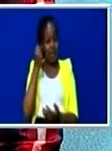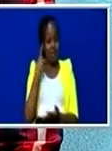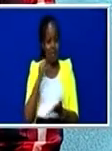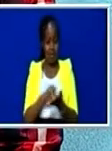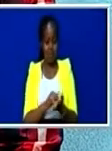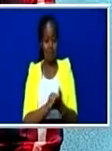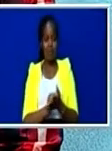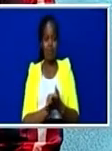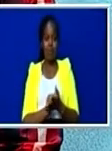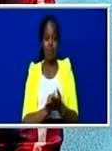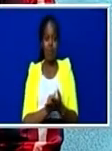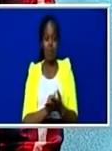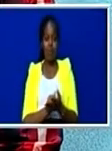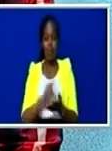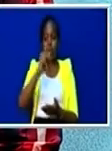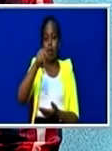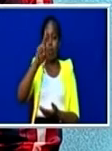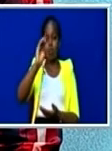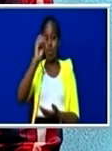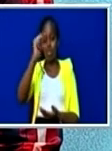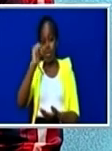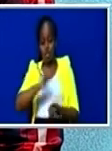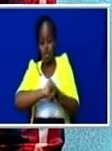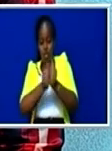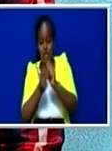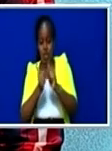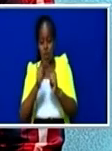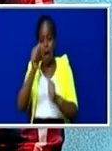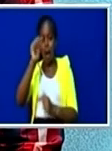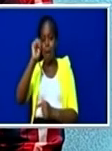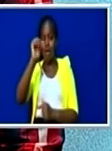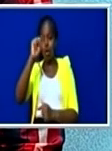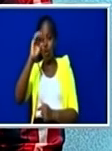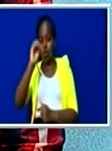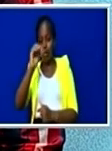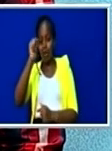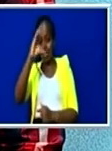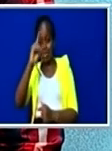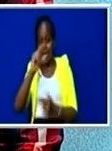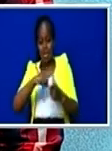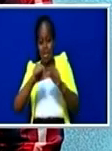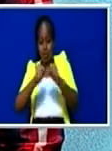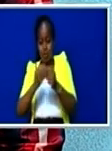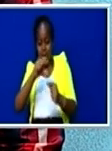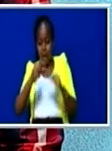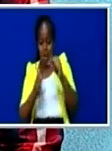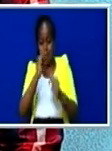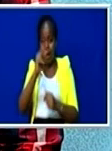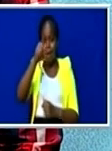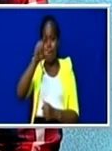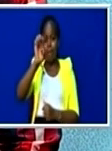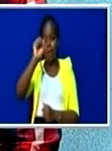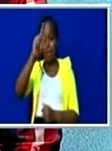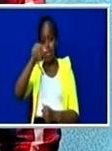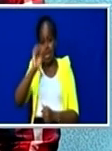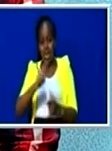is proteins into amino acids, they are chemically broken down by enzyme pepsin. Amino acids to protein,